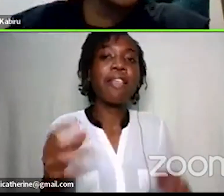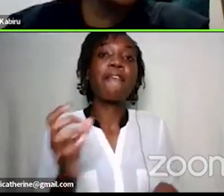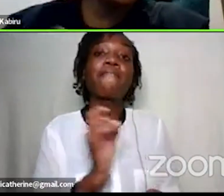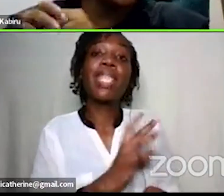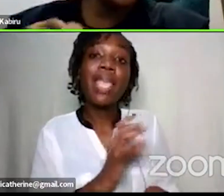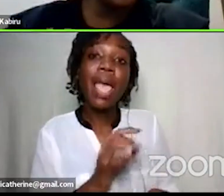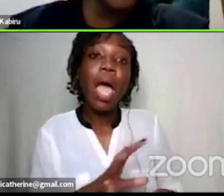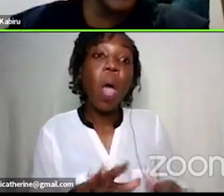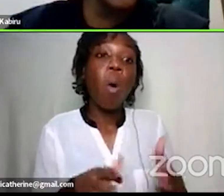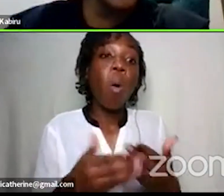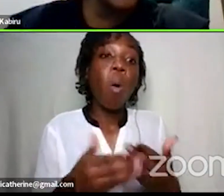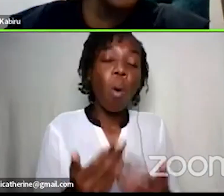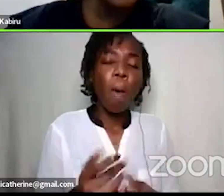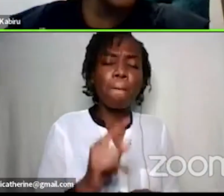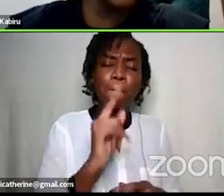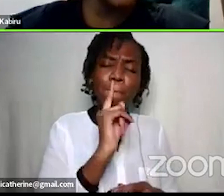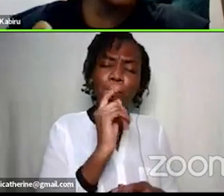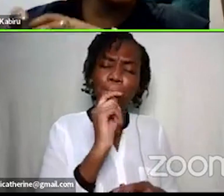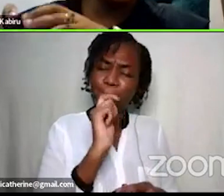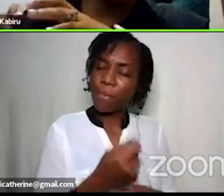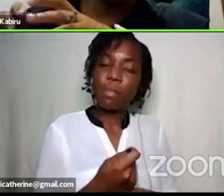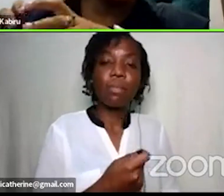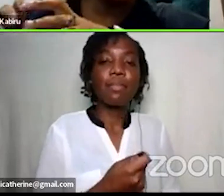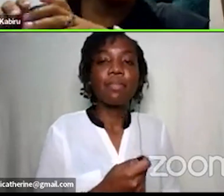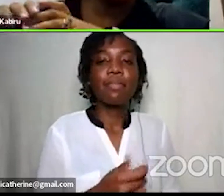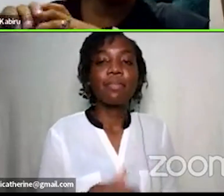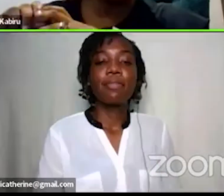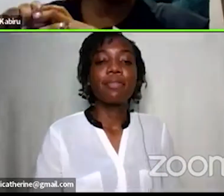being too introverted, okay?